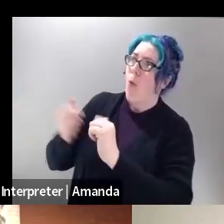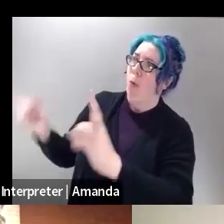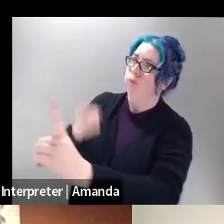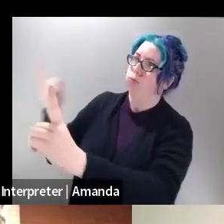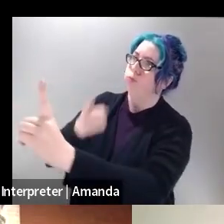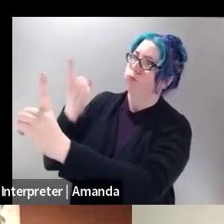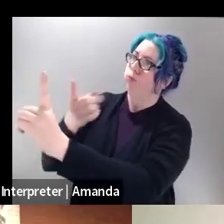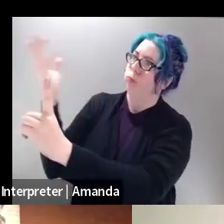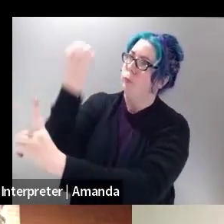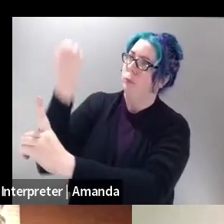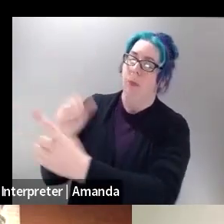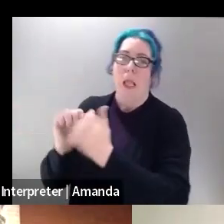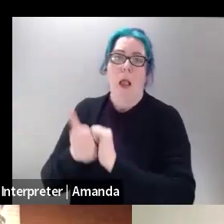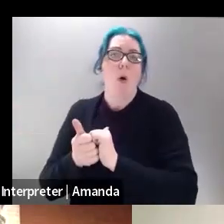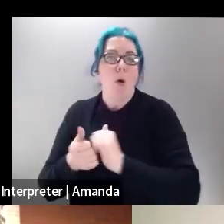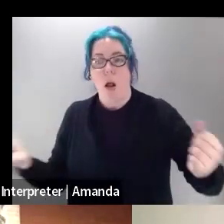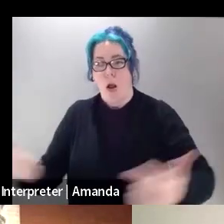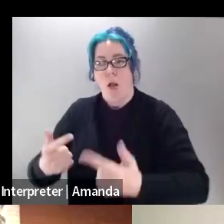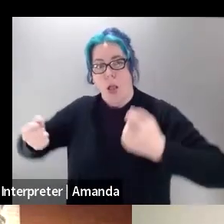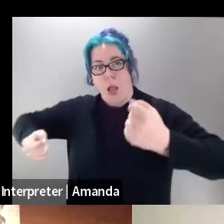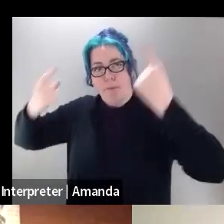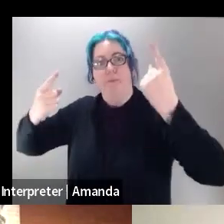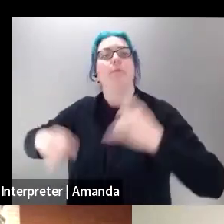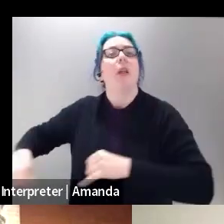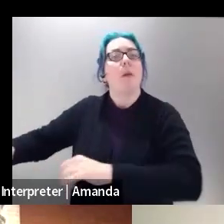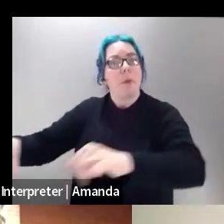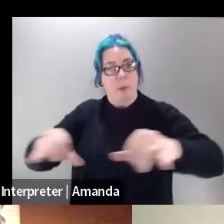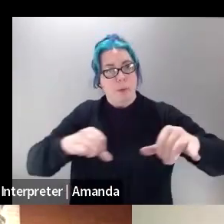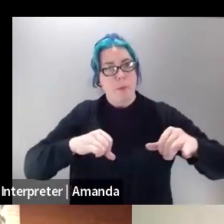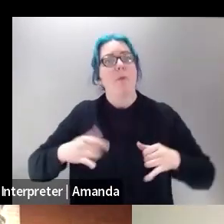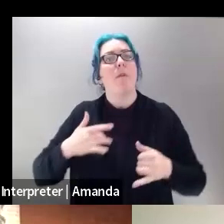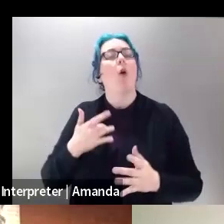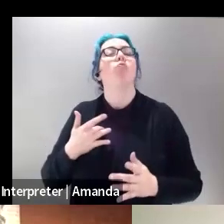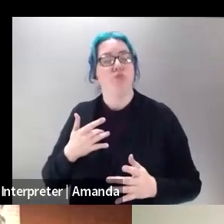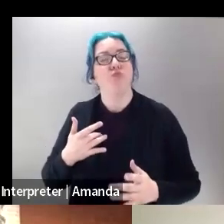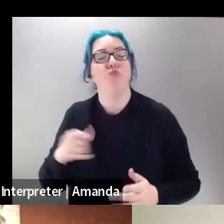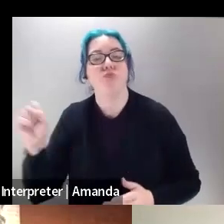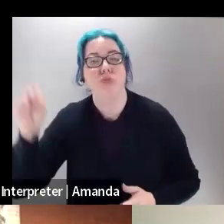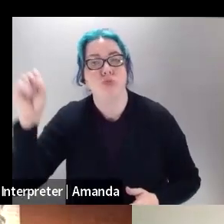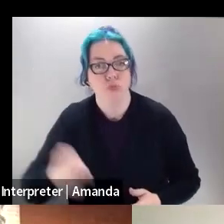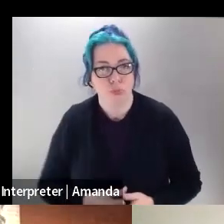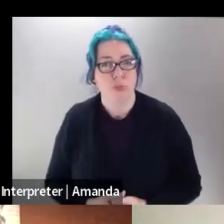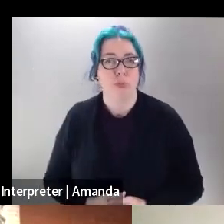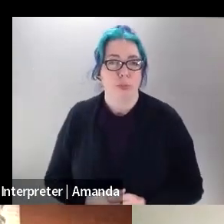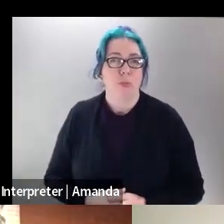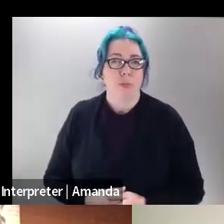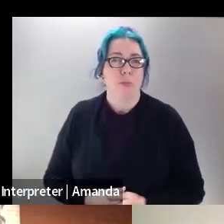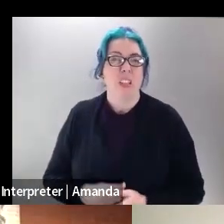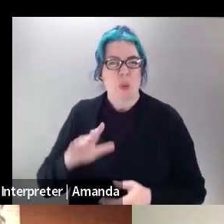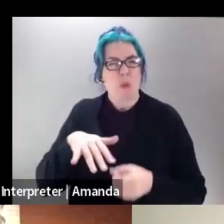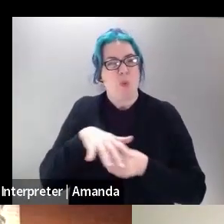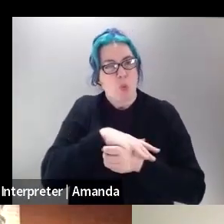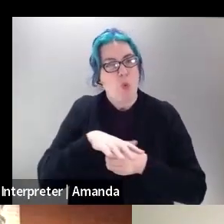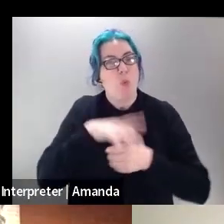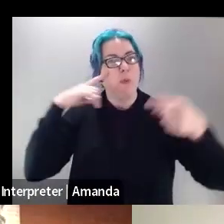which is usefully informed by multiple perspectives. A room agreement is one current practice, one current way